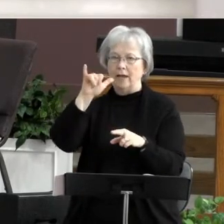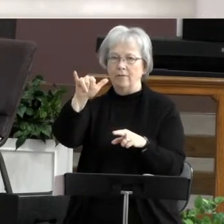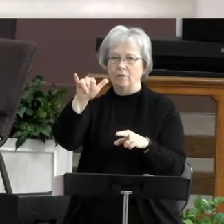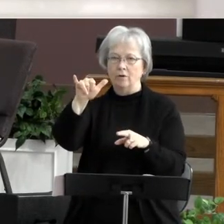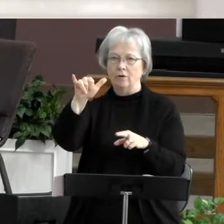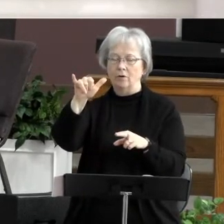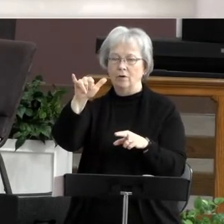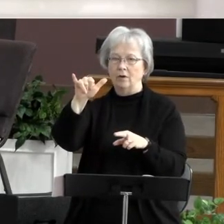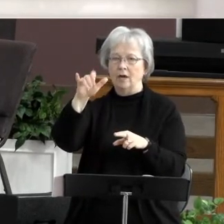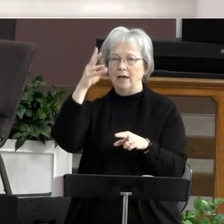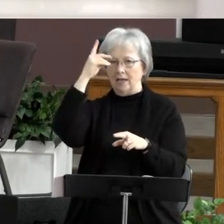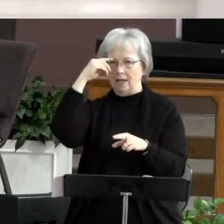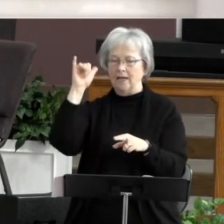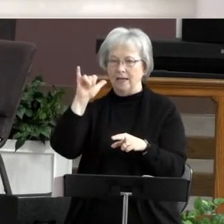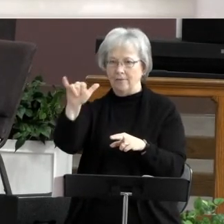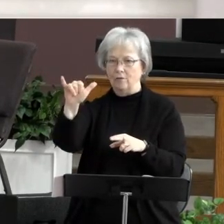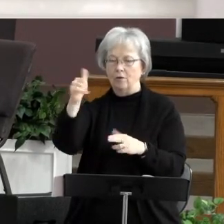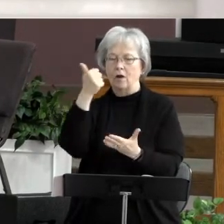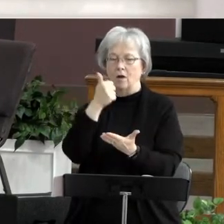Amen.